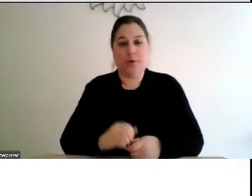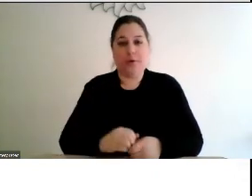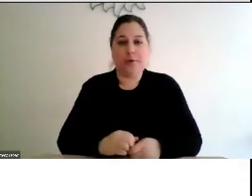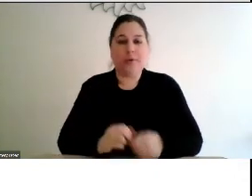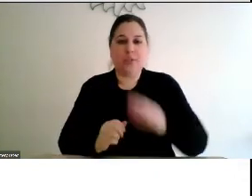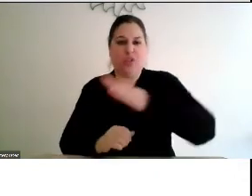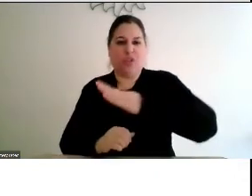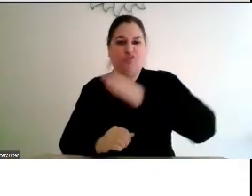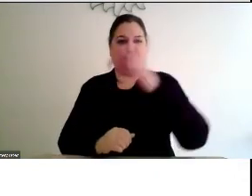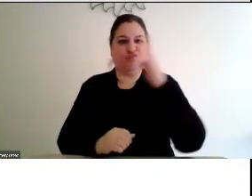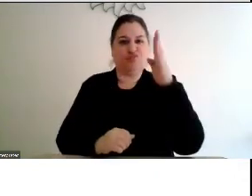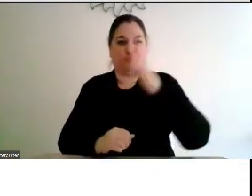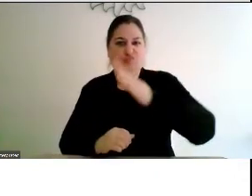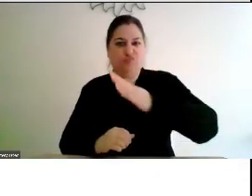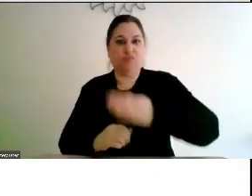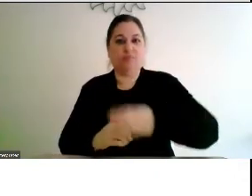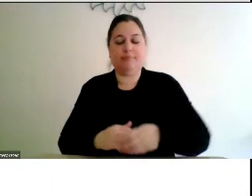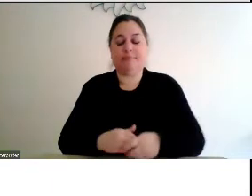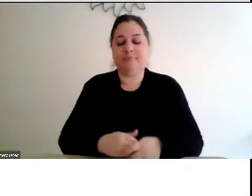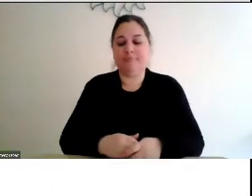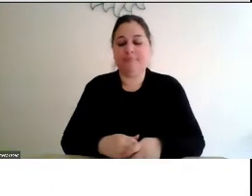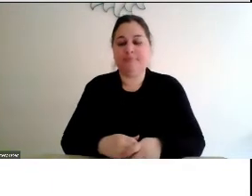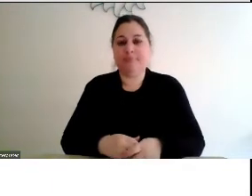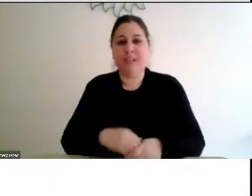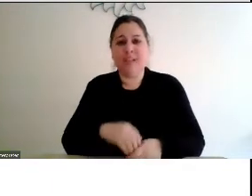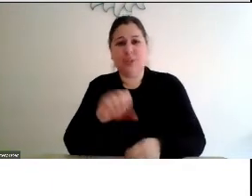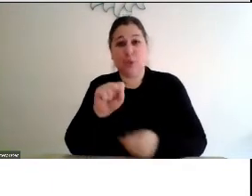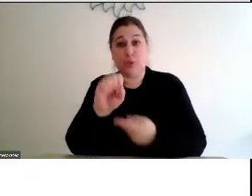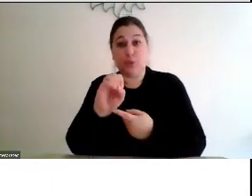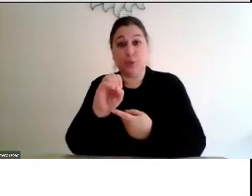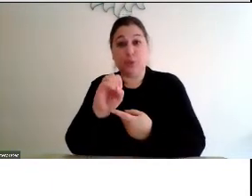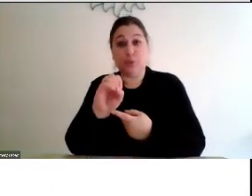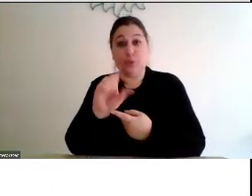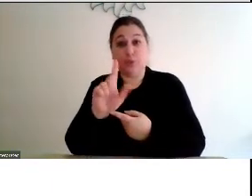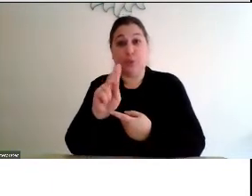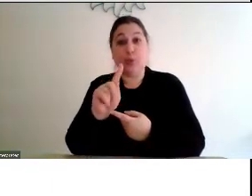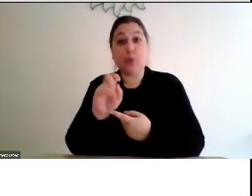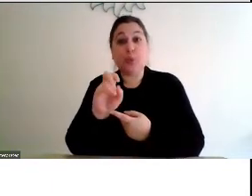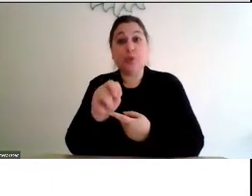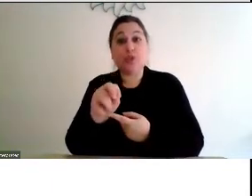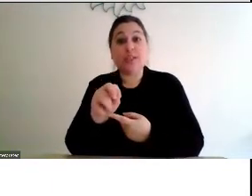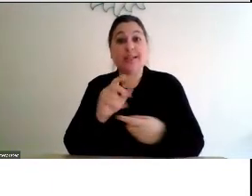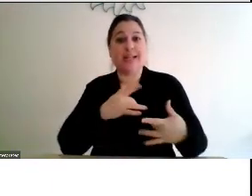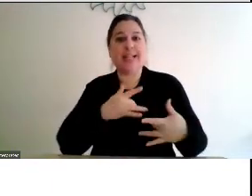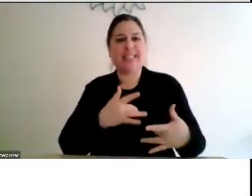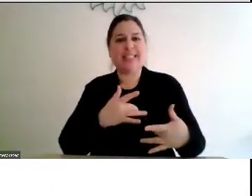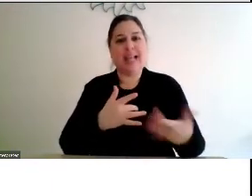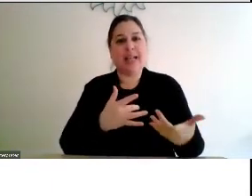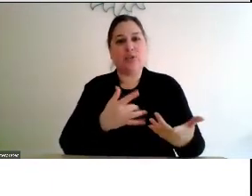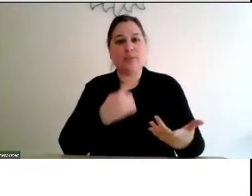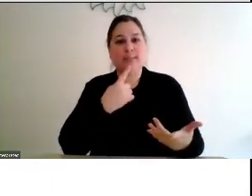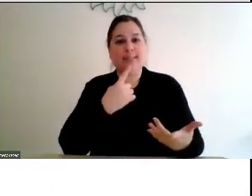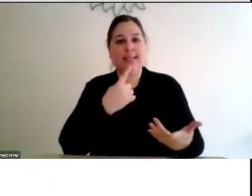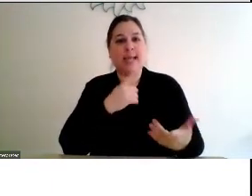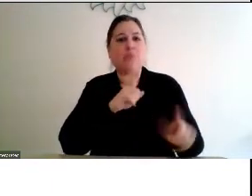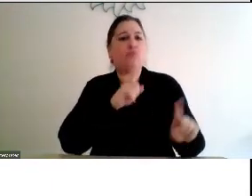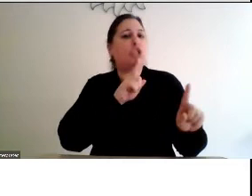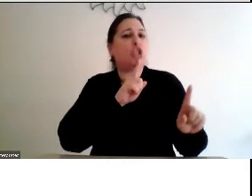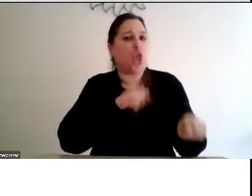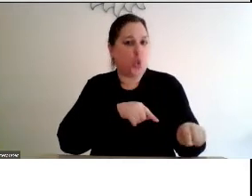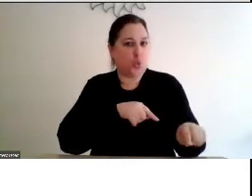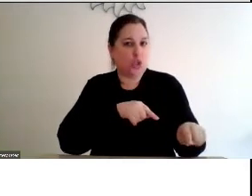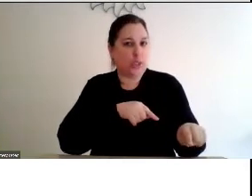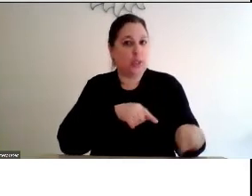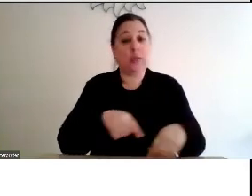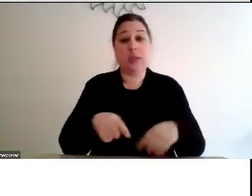So what is a solution? Okay, as a reminder, a solution is an answer for most things, but for linear equations, it's the